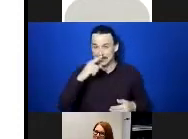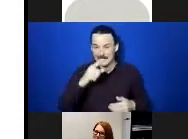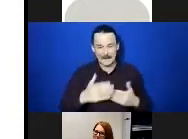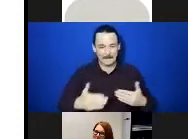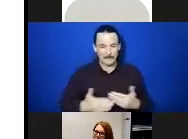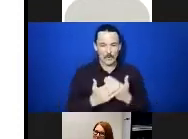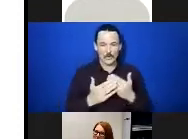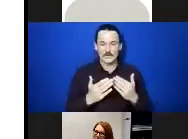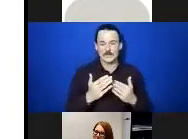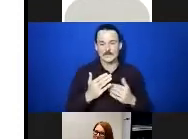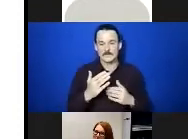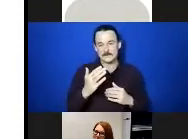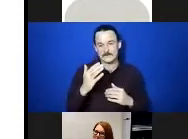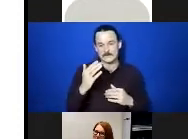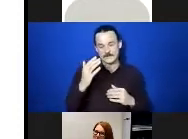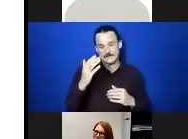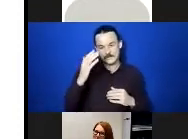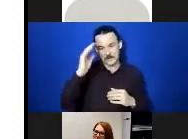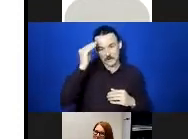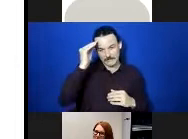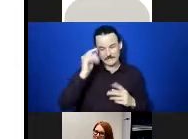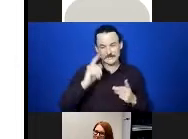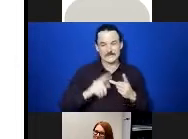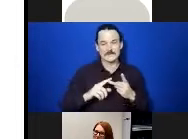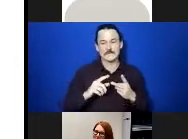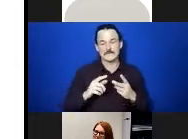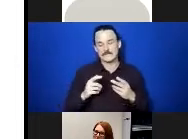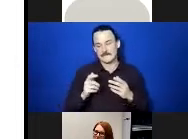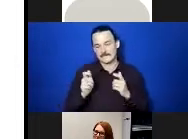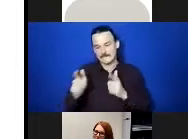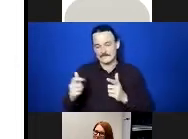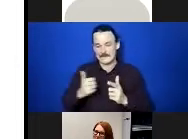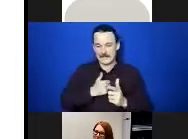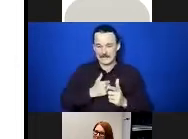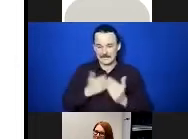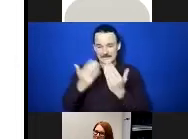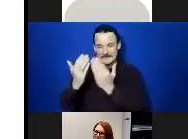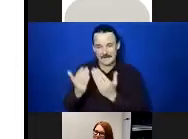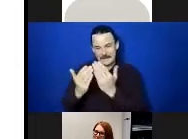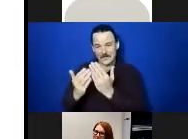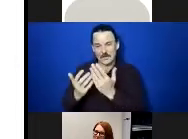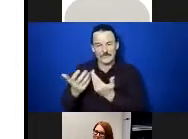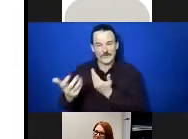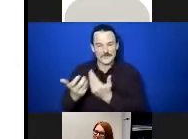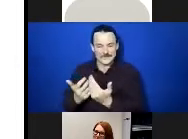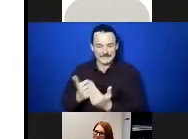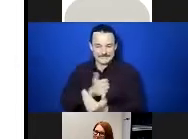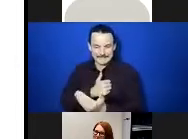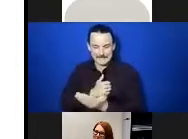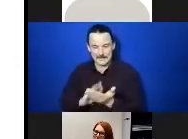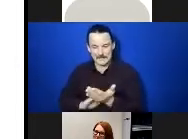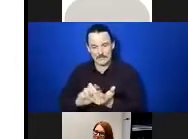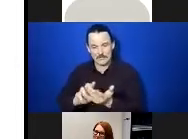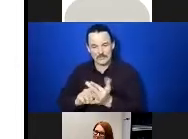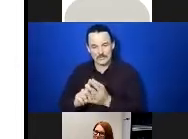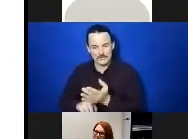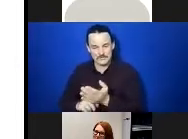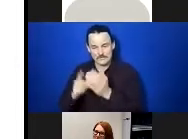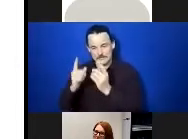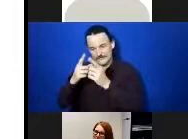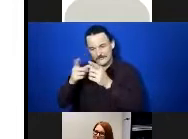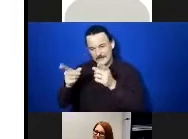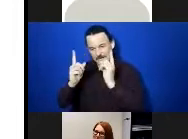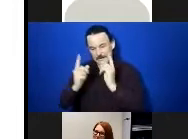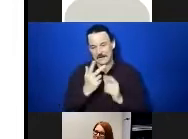at McGill University in Montreal. He graduated in 1876, and during his final year,